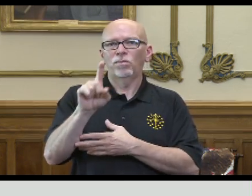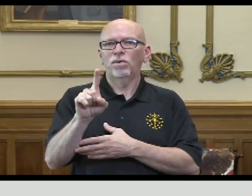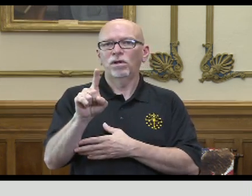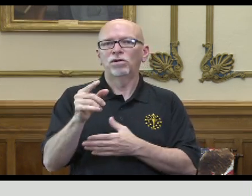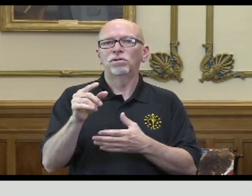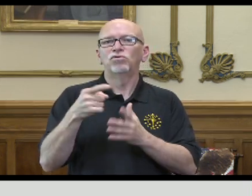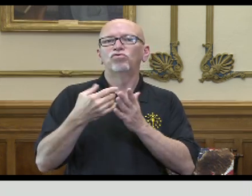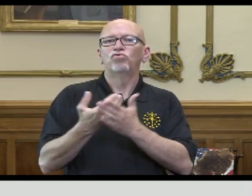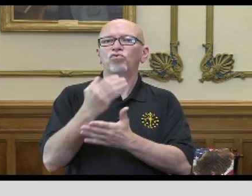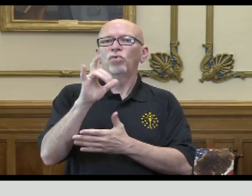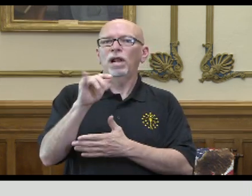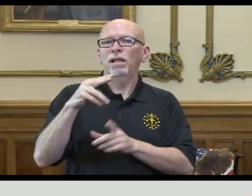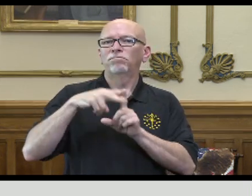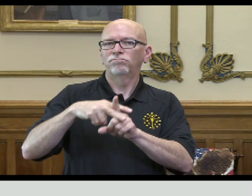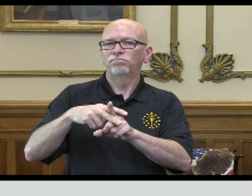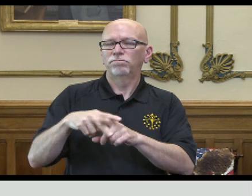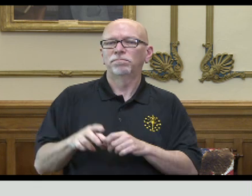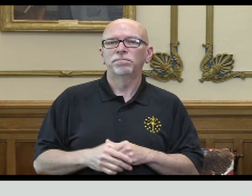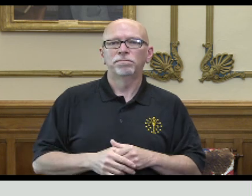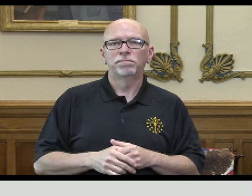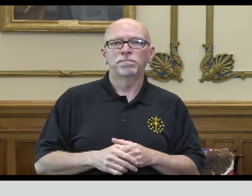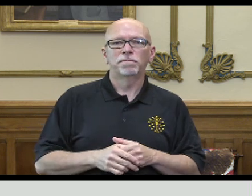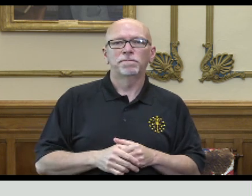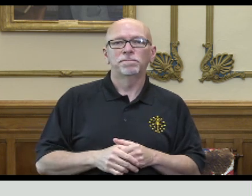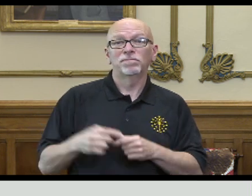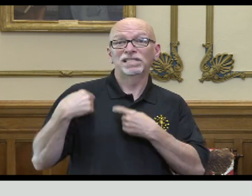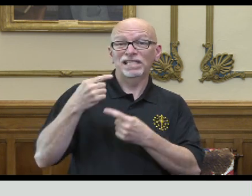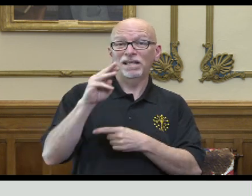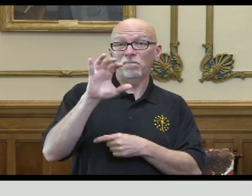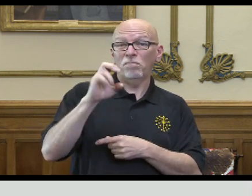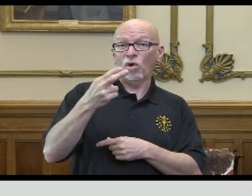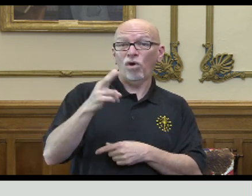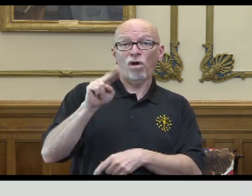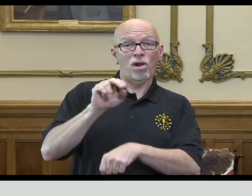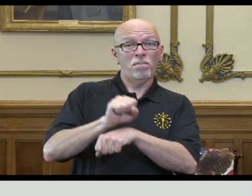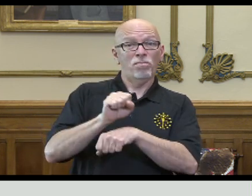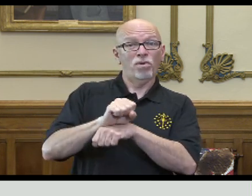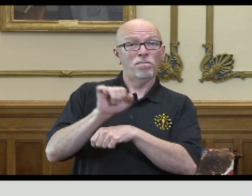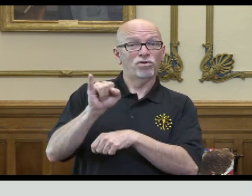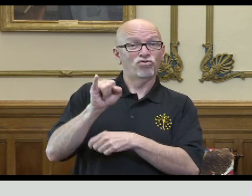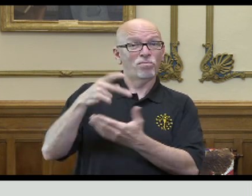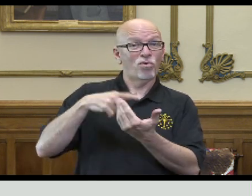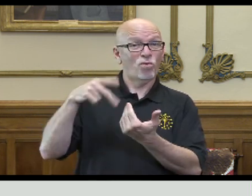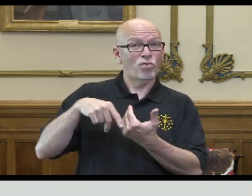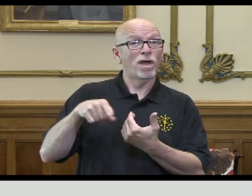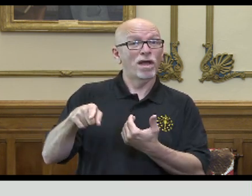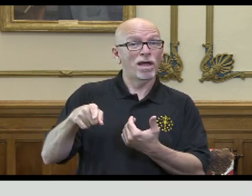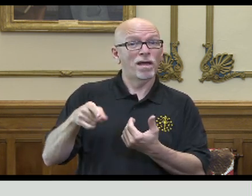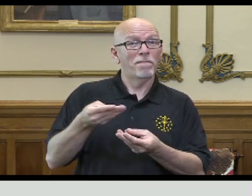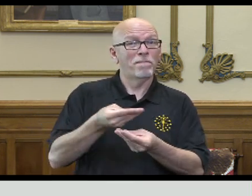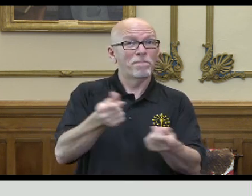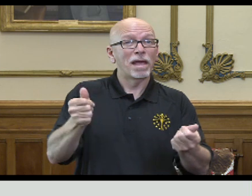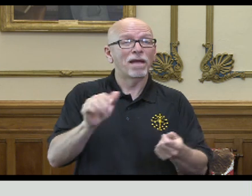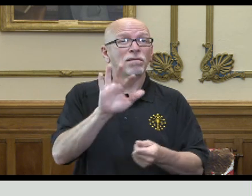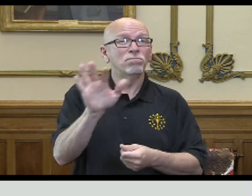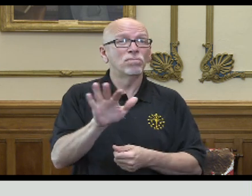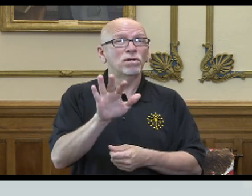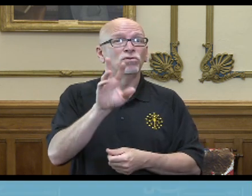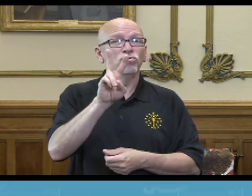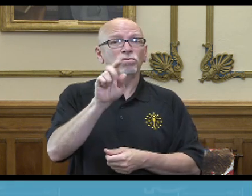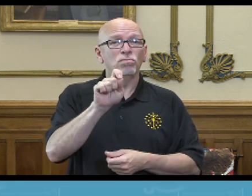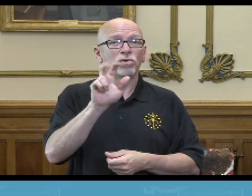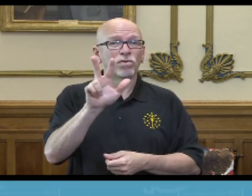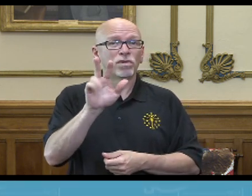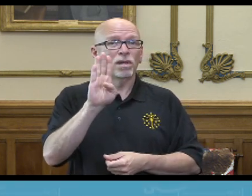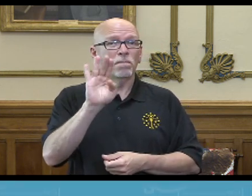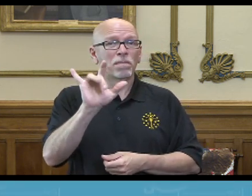23,591 initial claims filed. Since March, our unemployment insurance program has paid out approximately